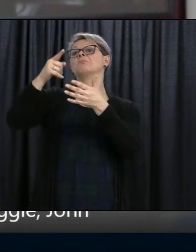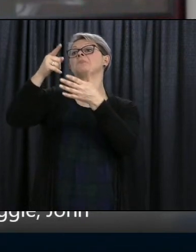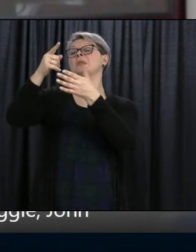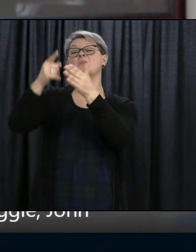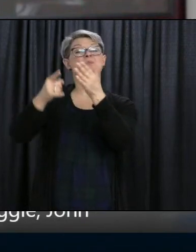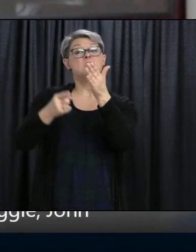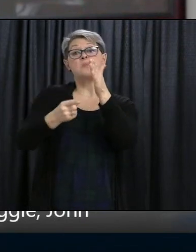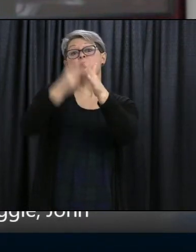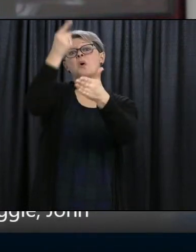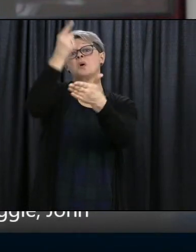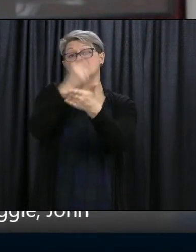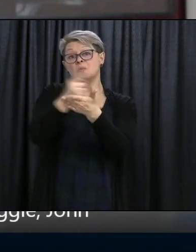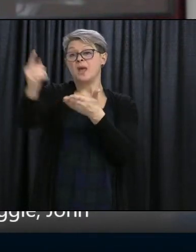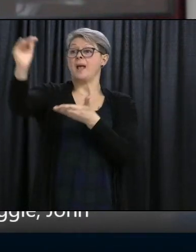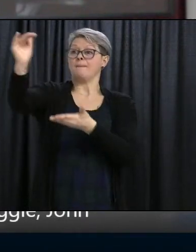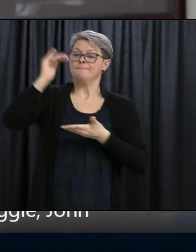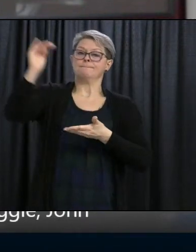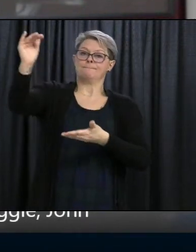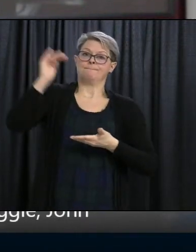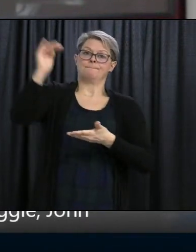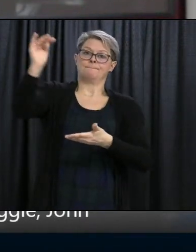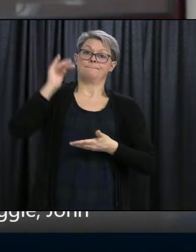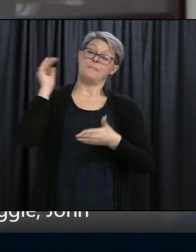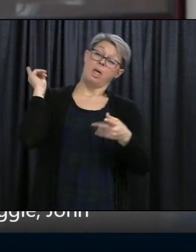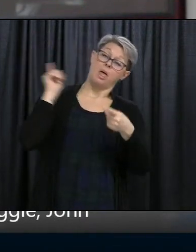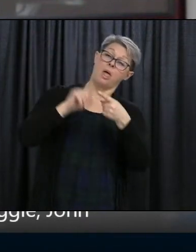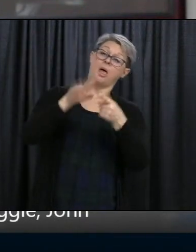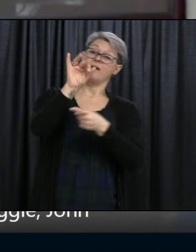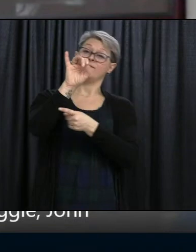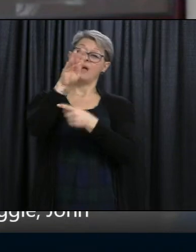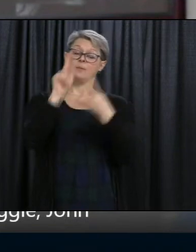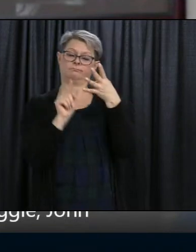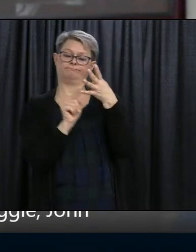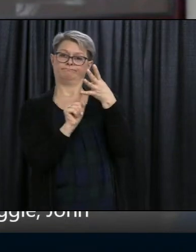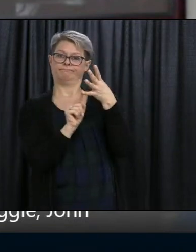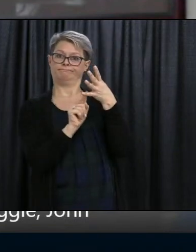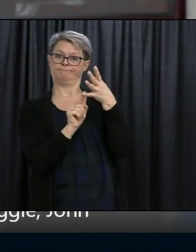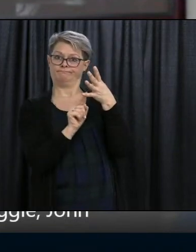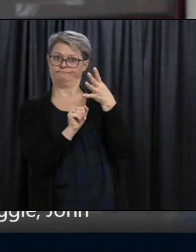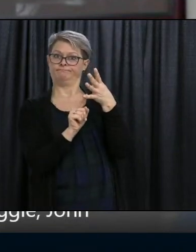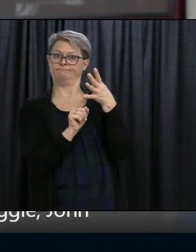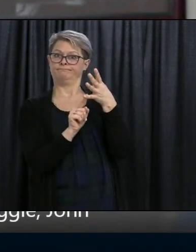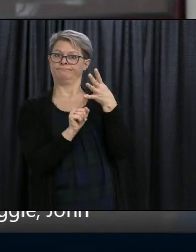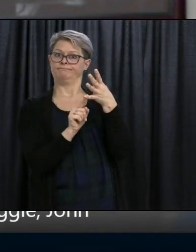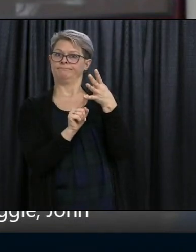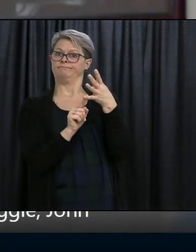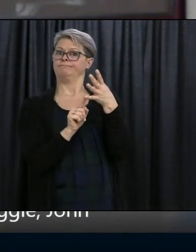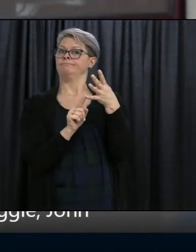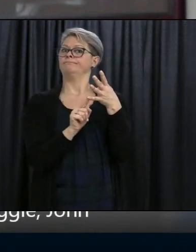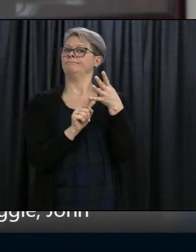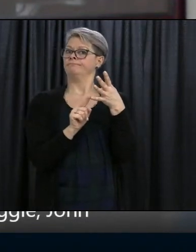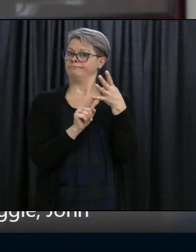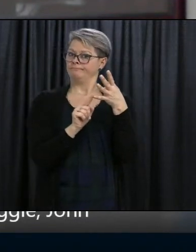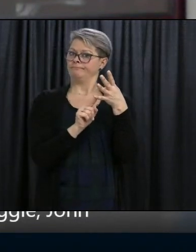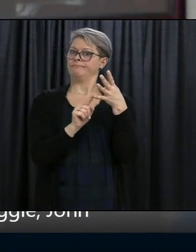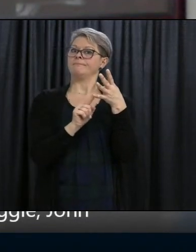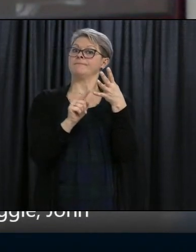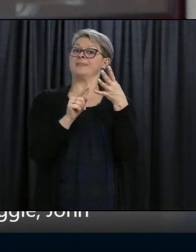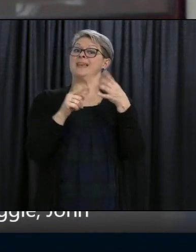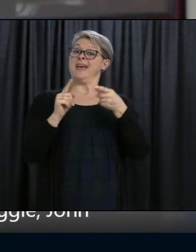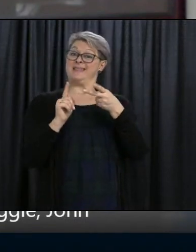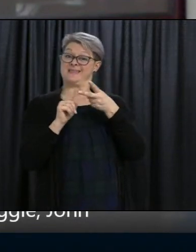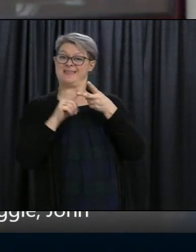February. Thereafter, the amounts are from Pfizer for planning purposes only, and